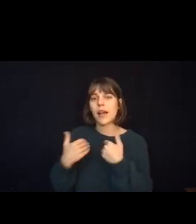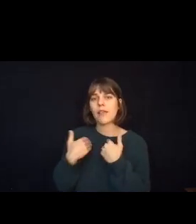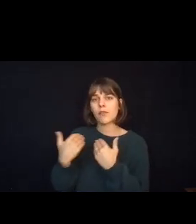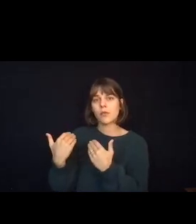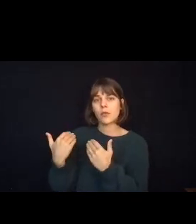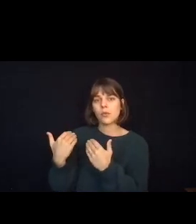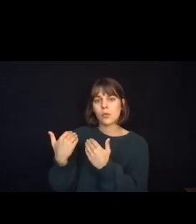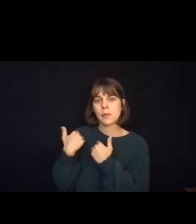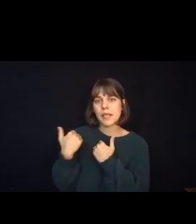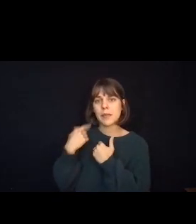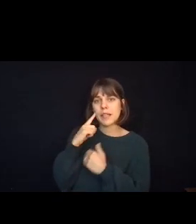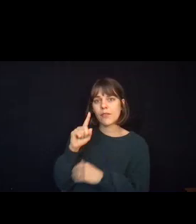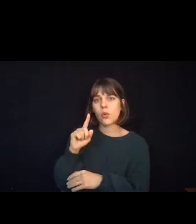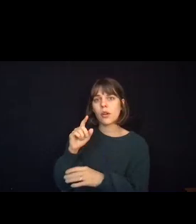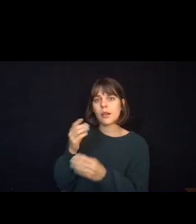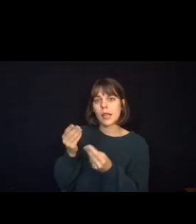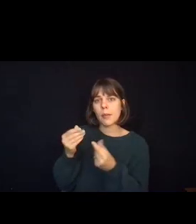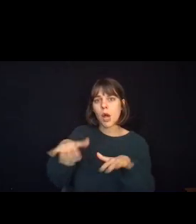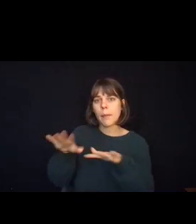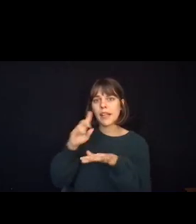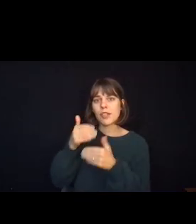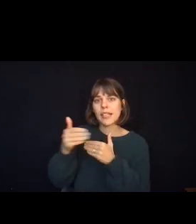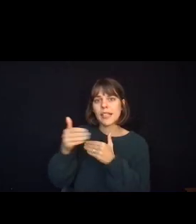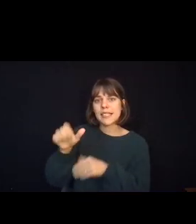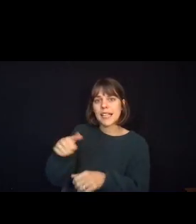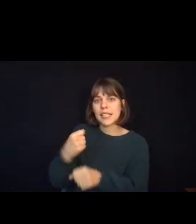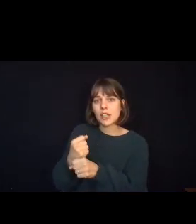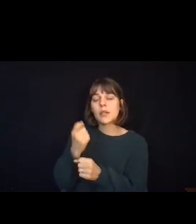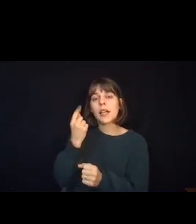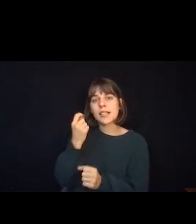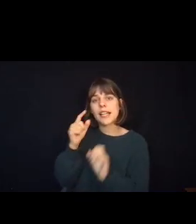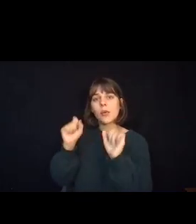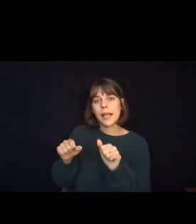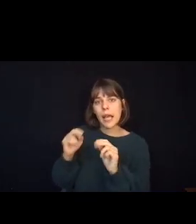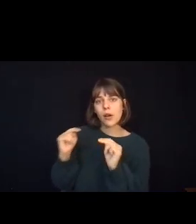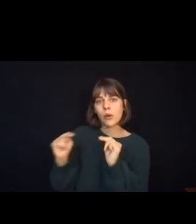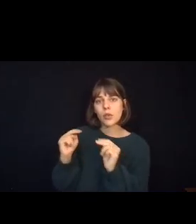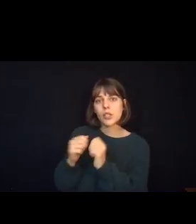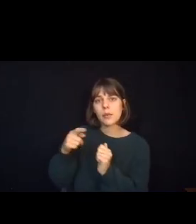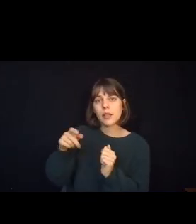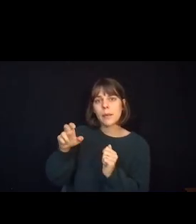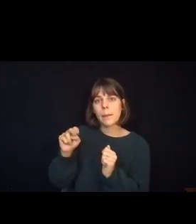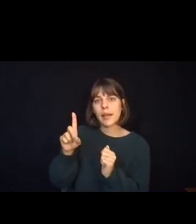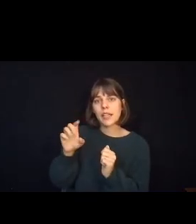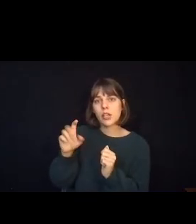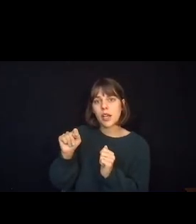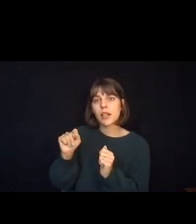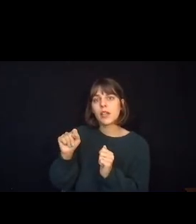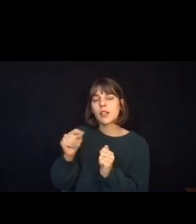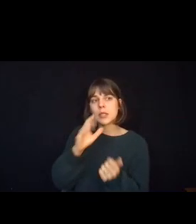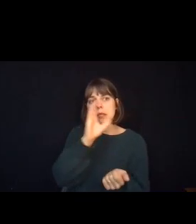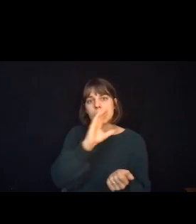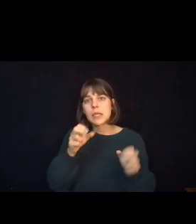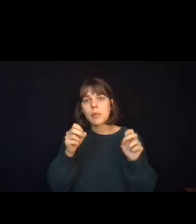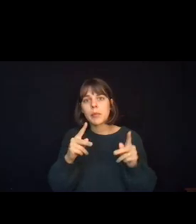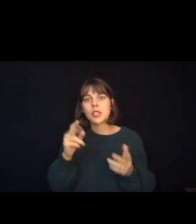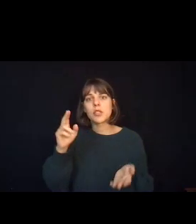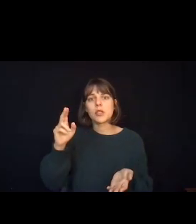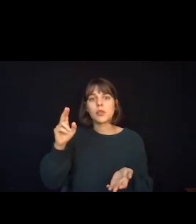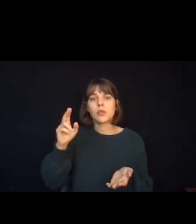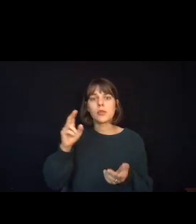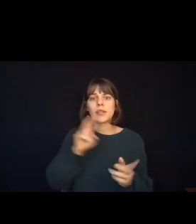responsibility for the property through 10 years, but we can work with PennDOT to seek permission to assign